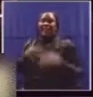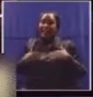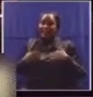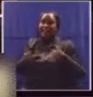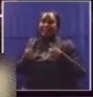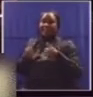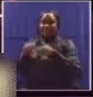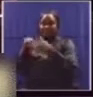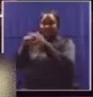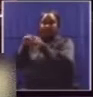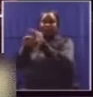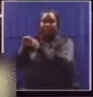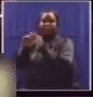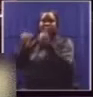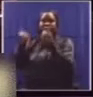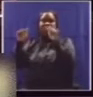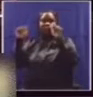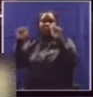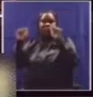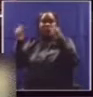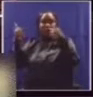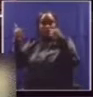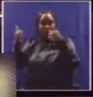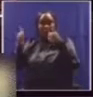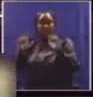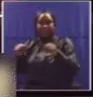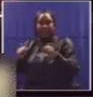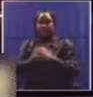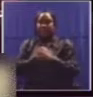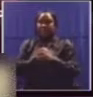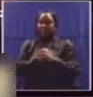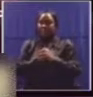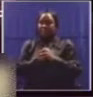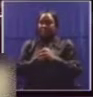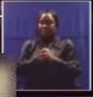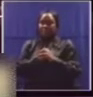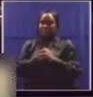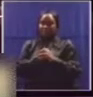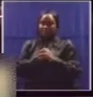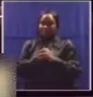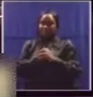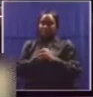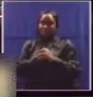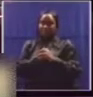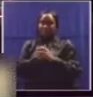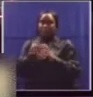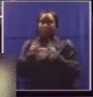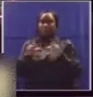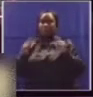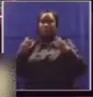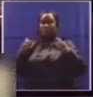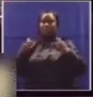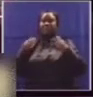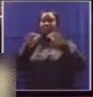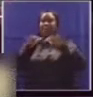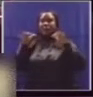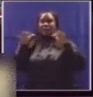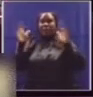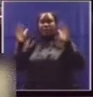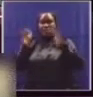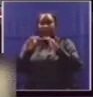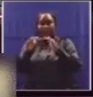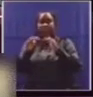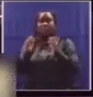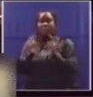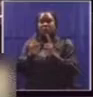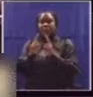are holding this debate just 12 days before the anniversary of the first day of the sitting of the Congress of the People, and 13 days before